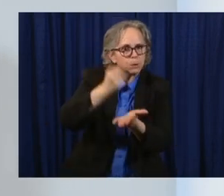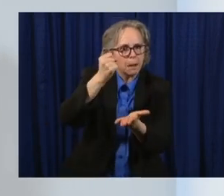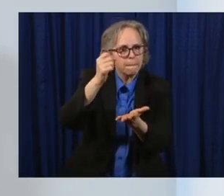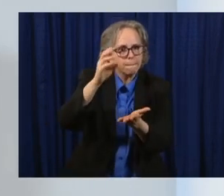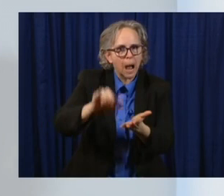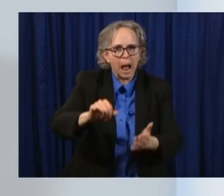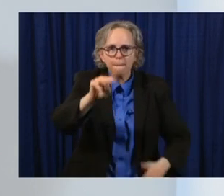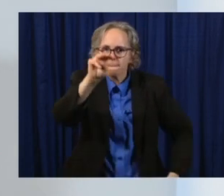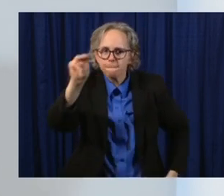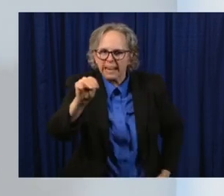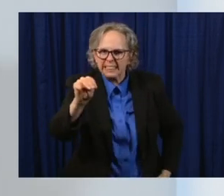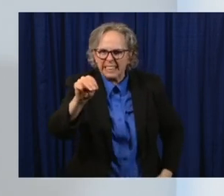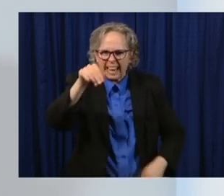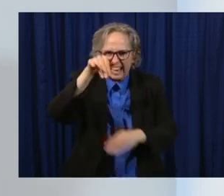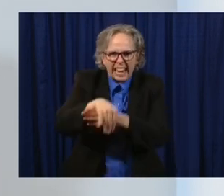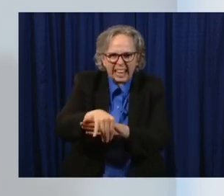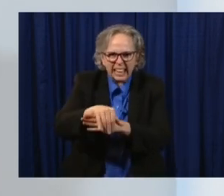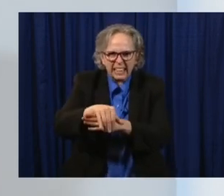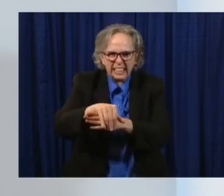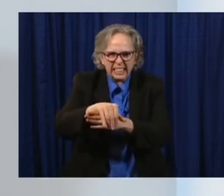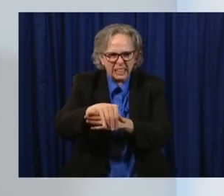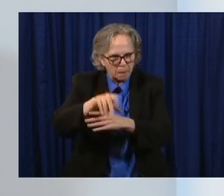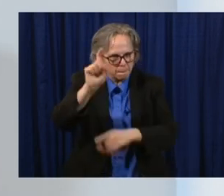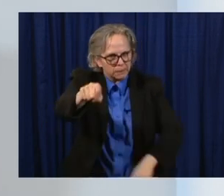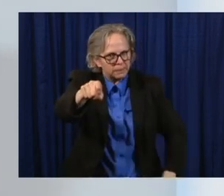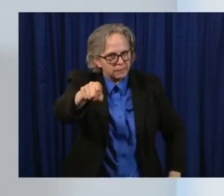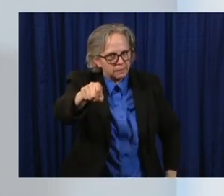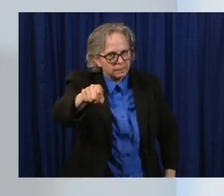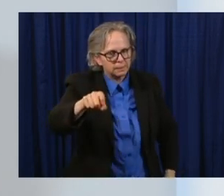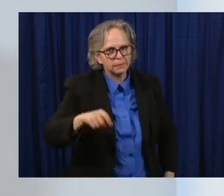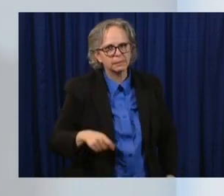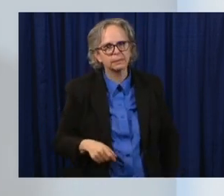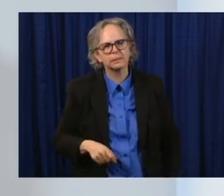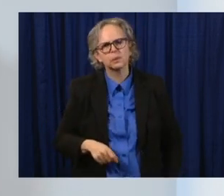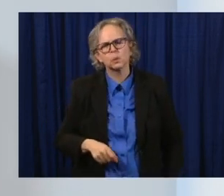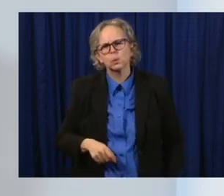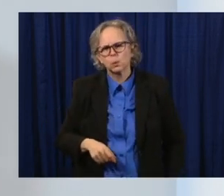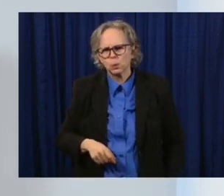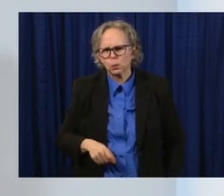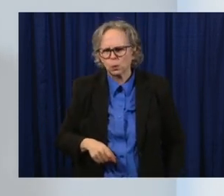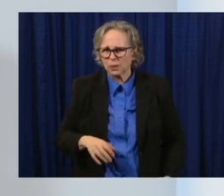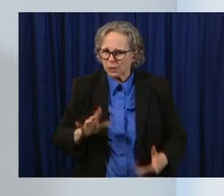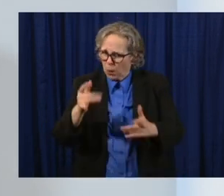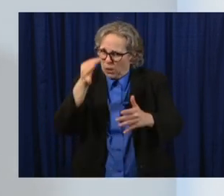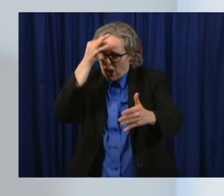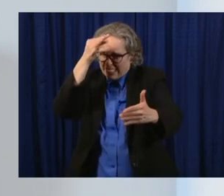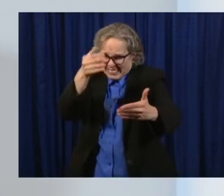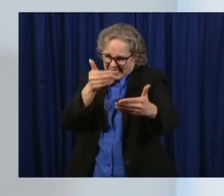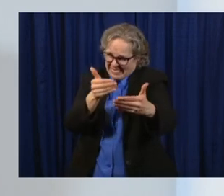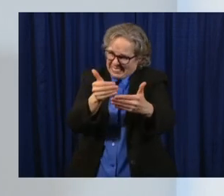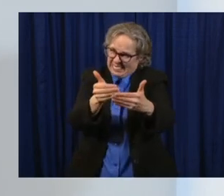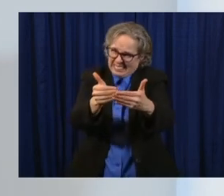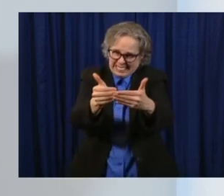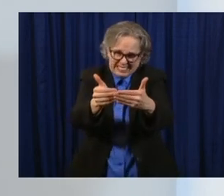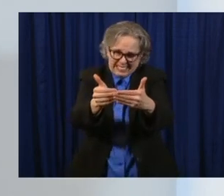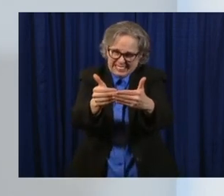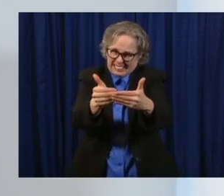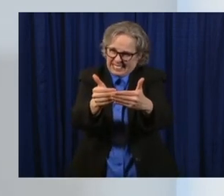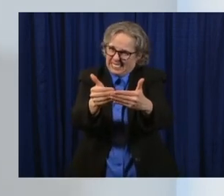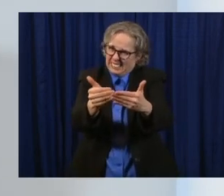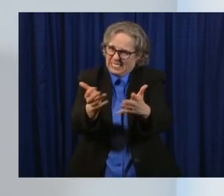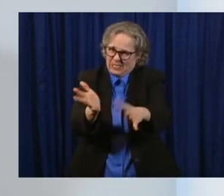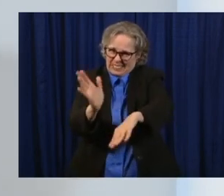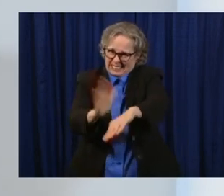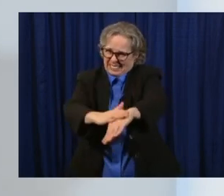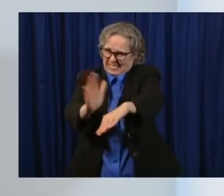this postmarked if you're going to use the post office. And it's getting a little late in the process. And so if you want to have